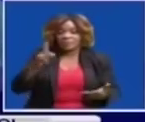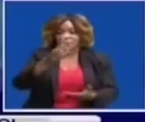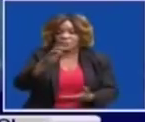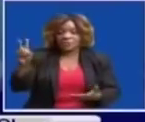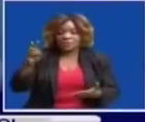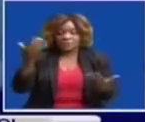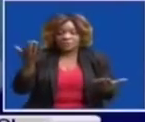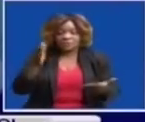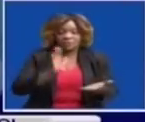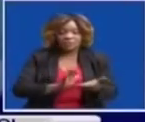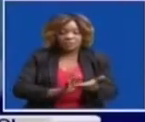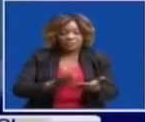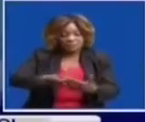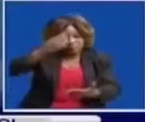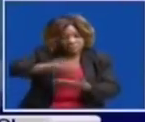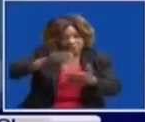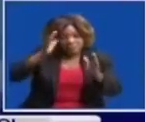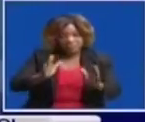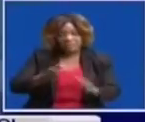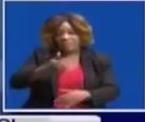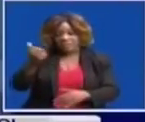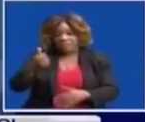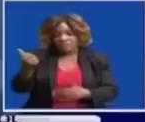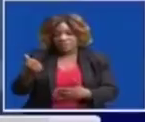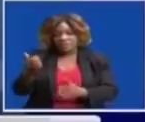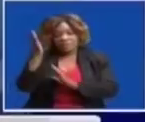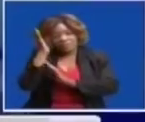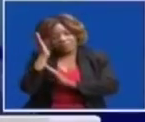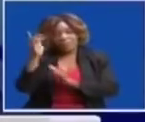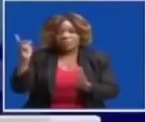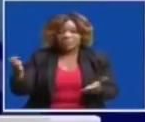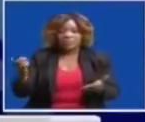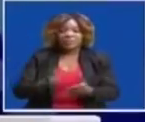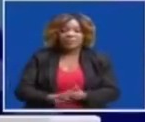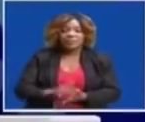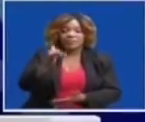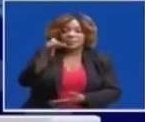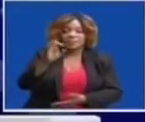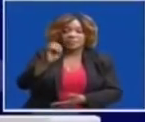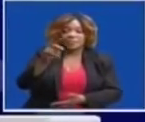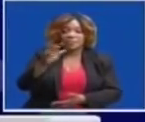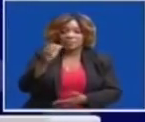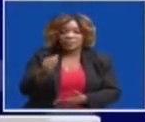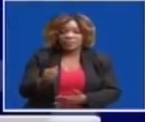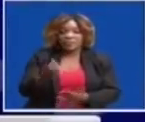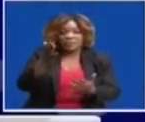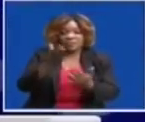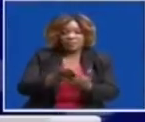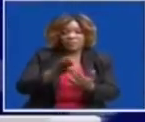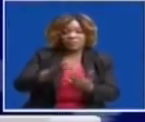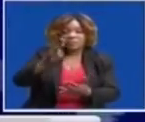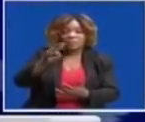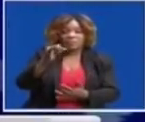100 students, 40 of whom will be boarders and the rest day scholars. The Yeta College of Nursing and Midwifery